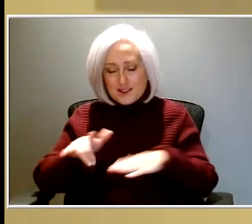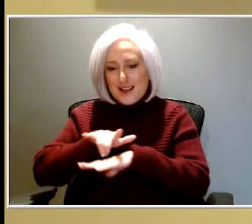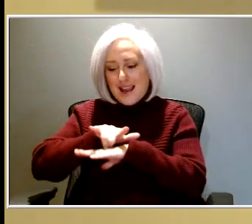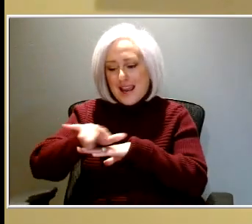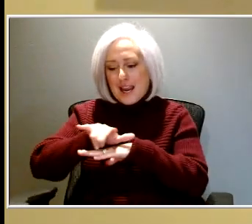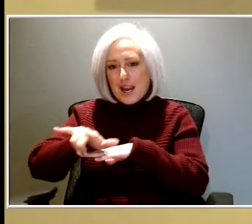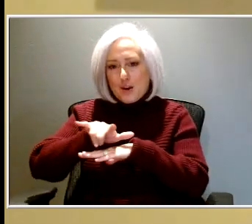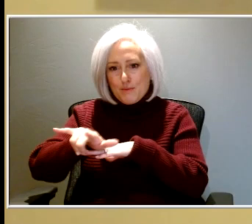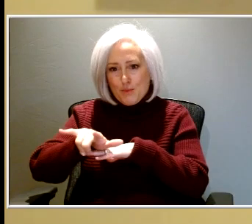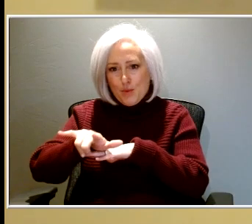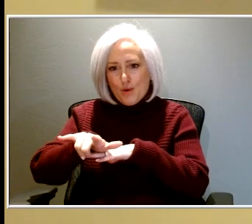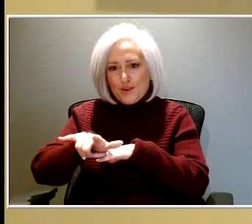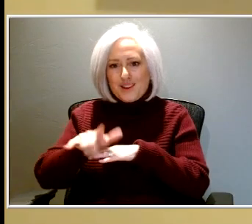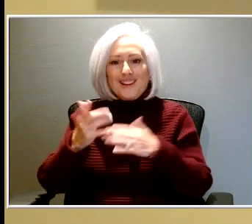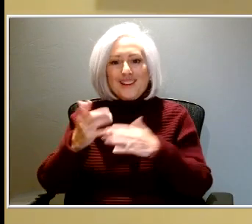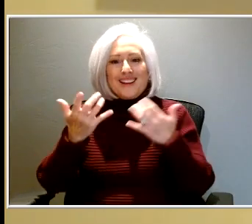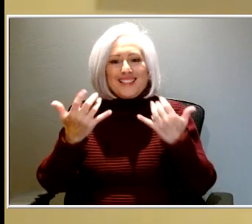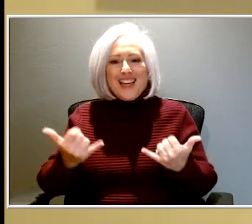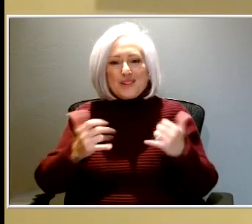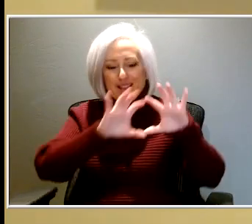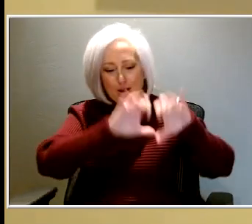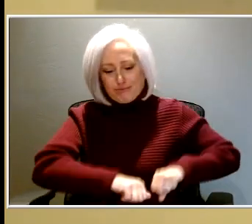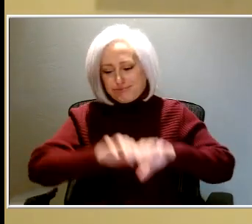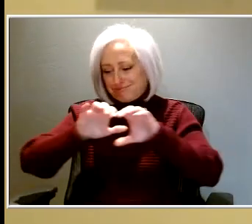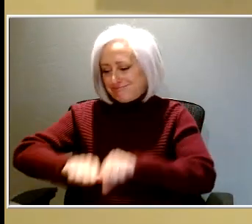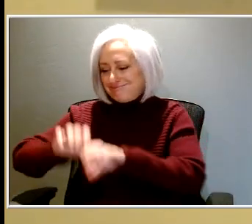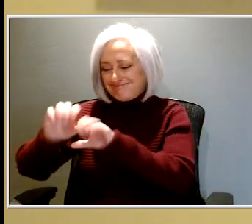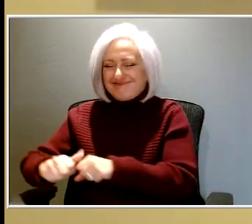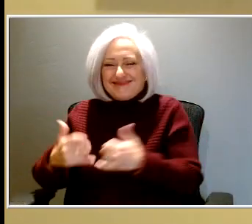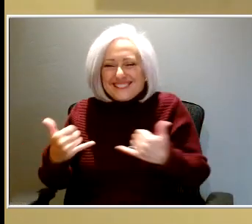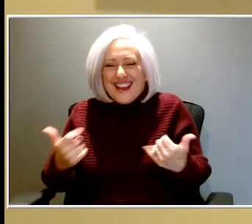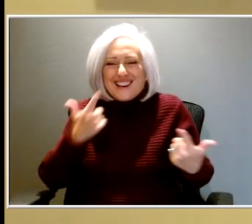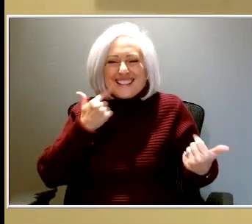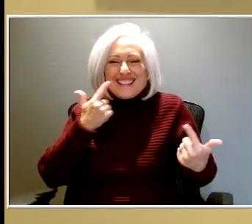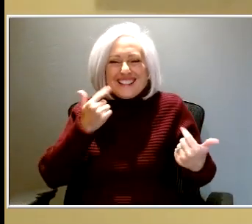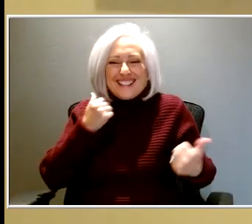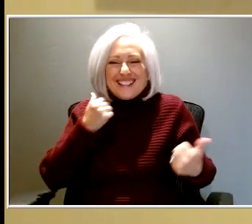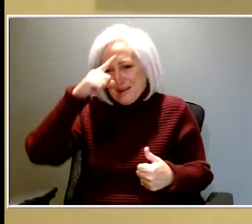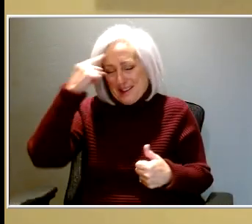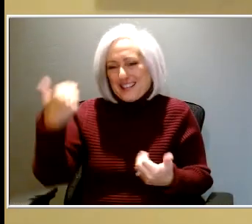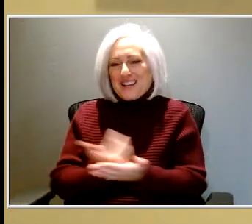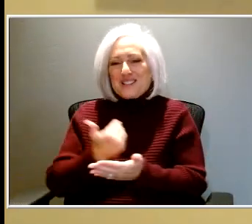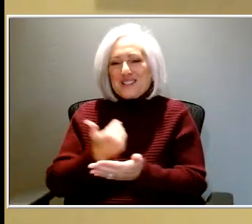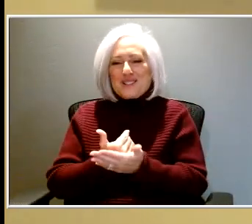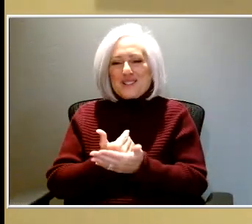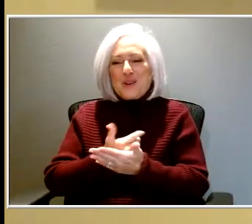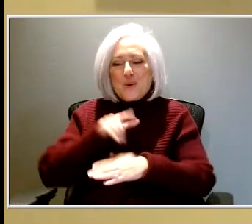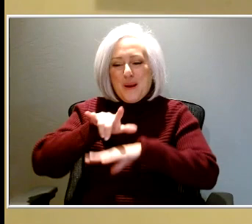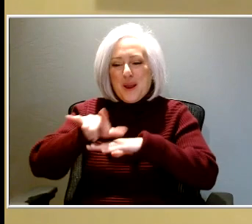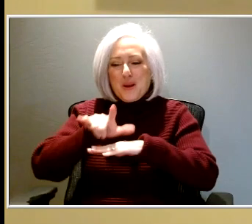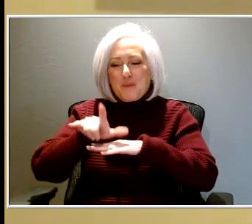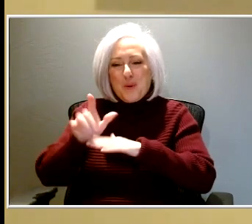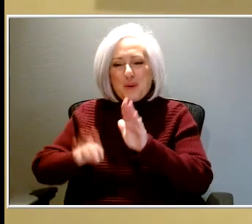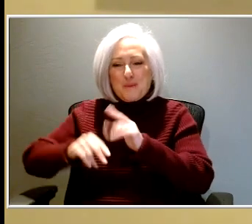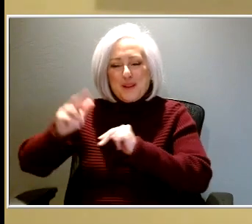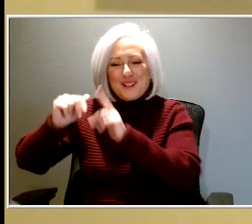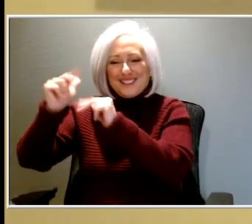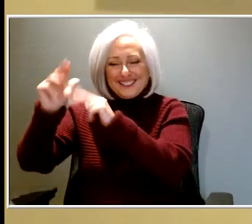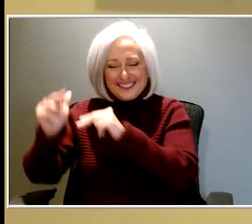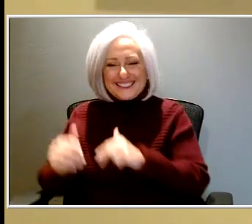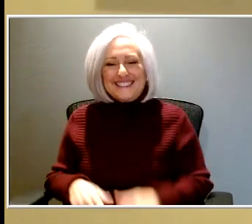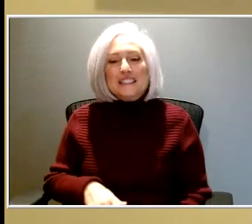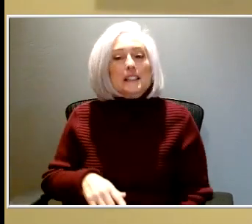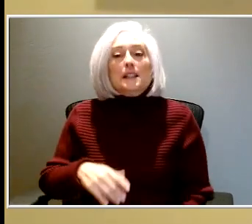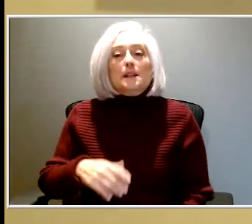now being removed from the site, thanks to our new terminal being created. But the ones in town that